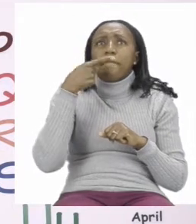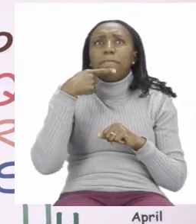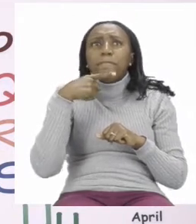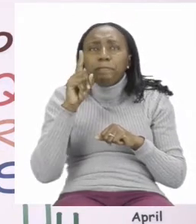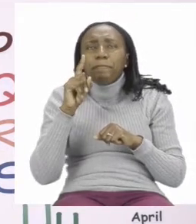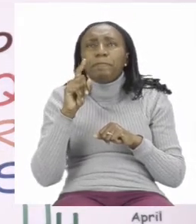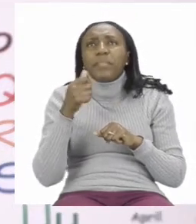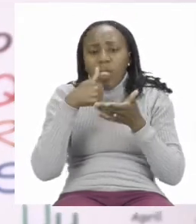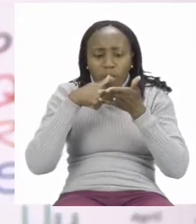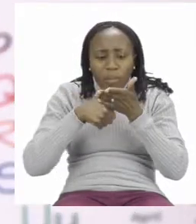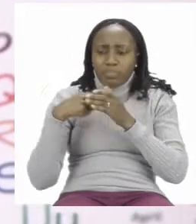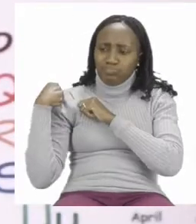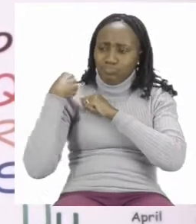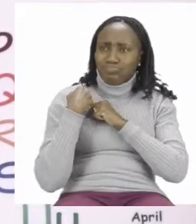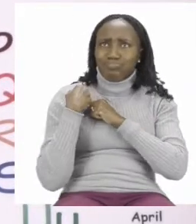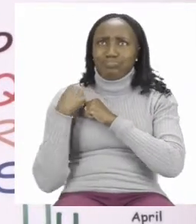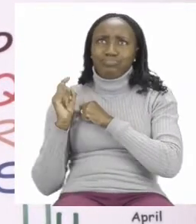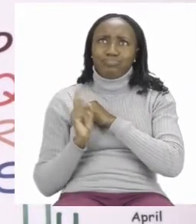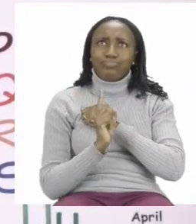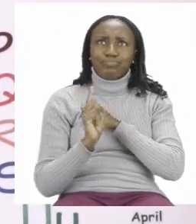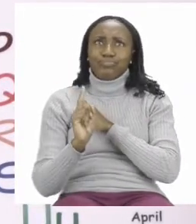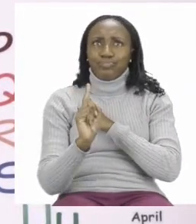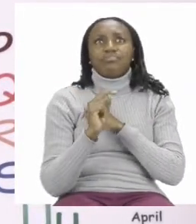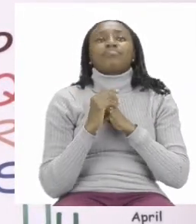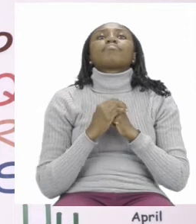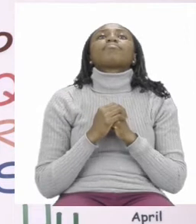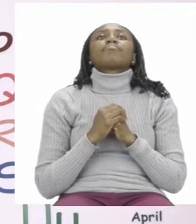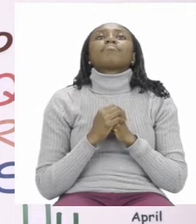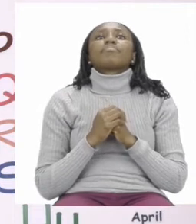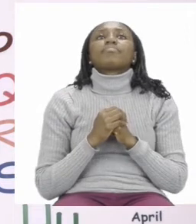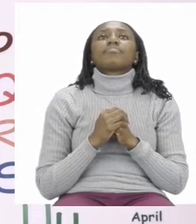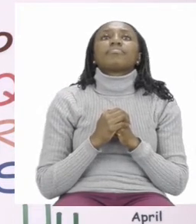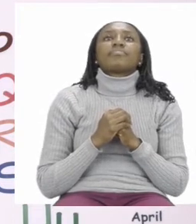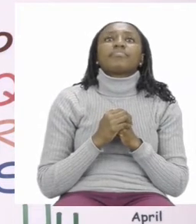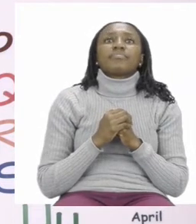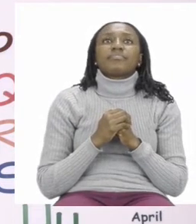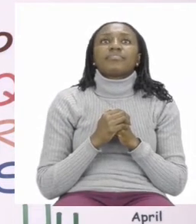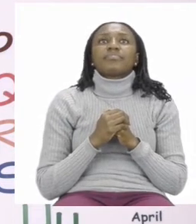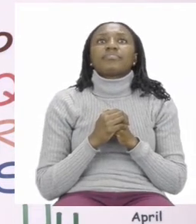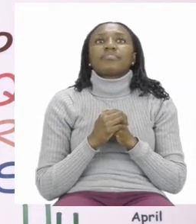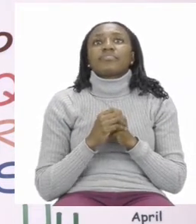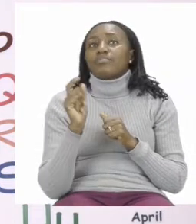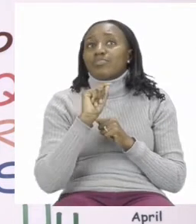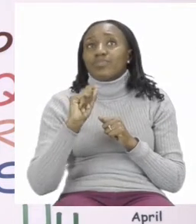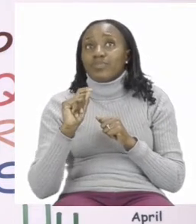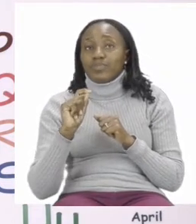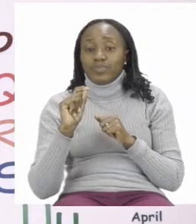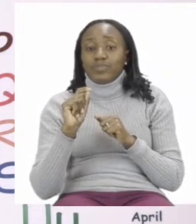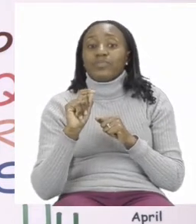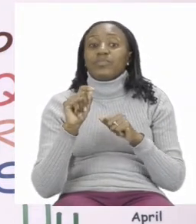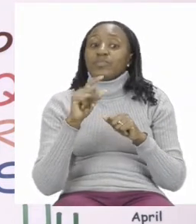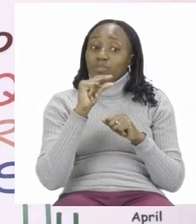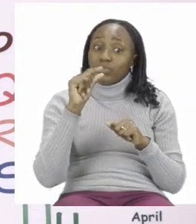at the mailman. So, all we need to do is rewrite the word and add the E